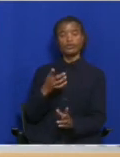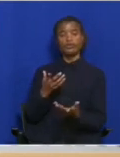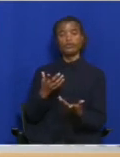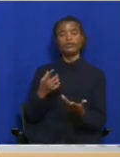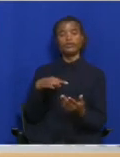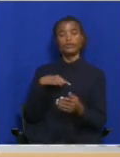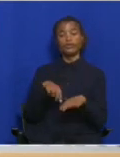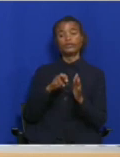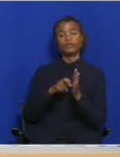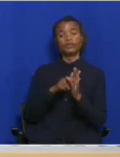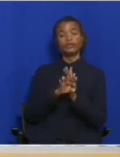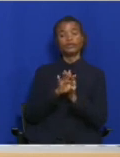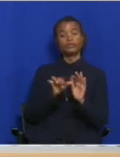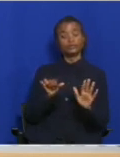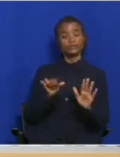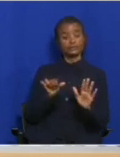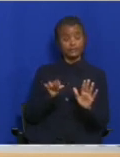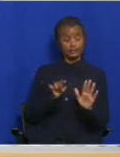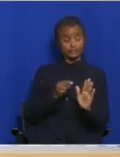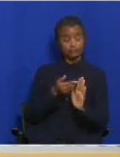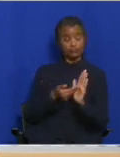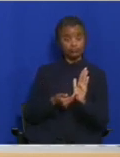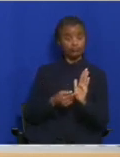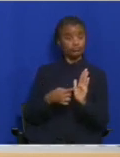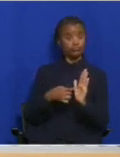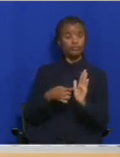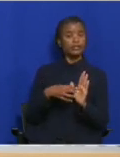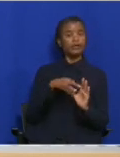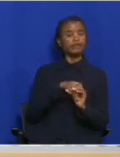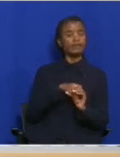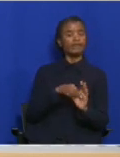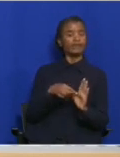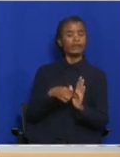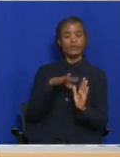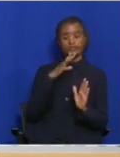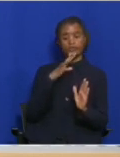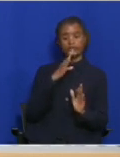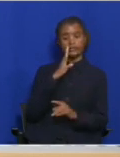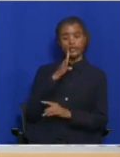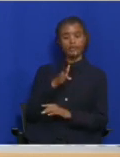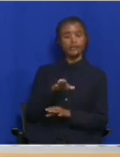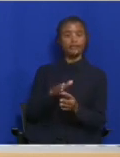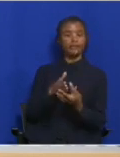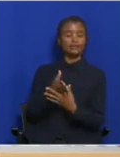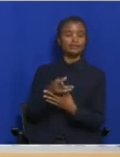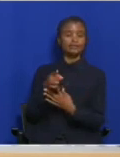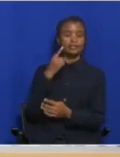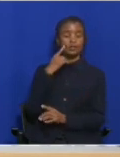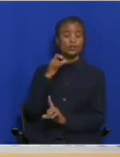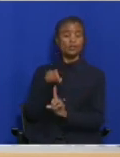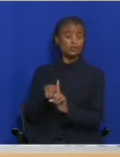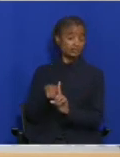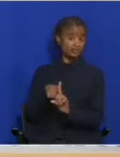territory, there is no comparable direct access to a witness as far as I understand it.